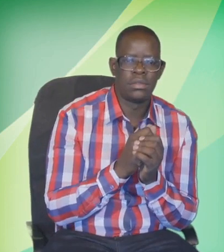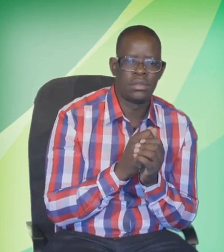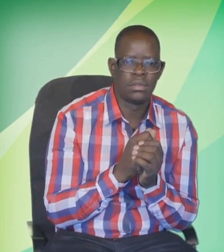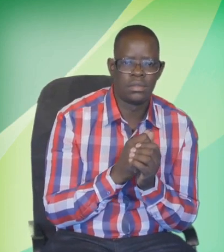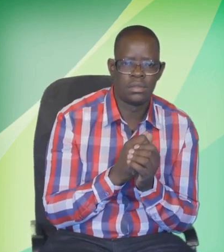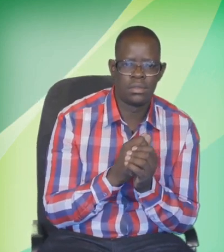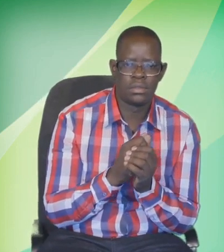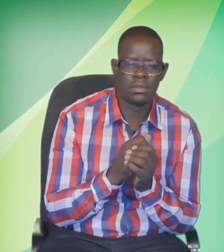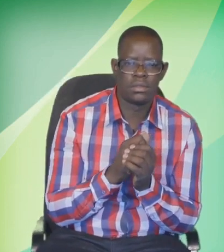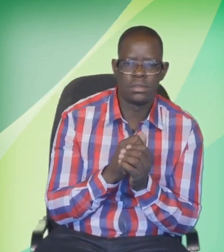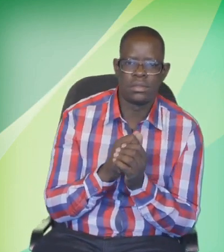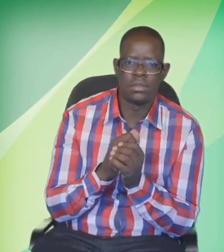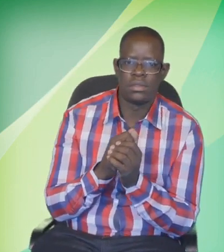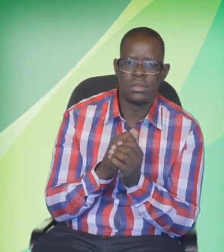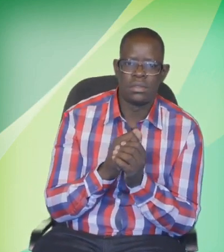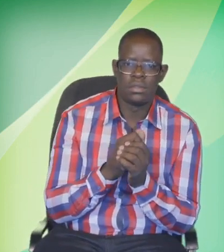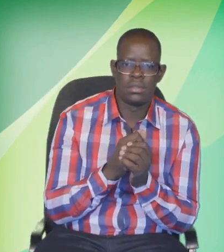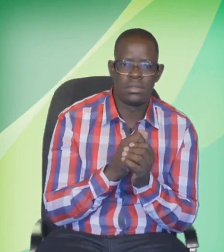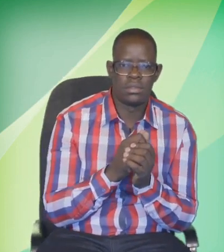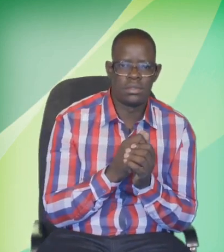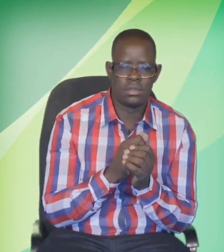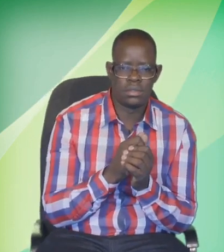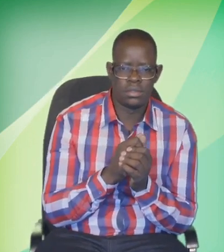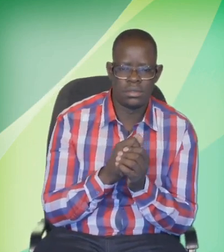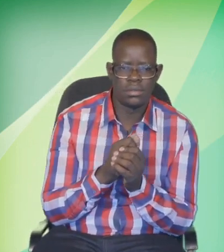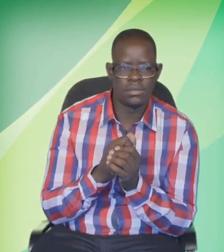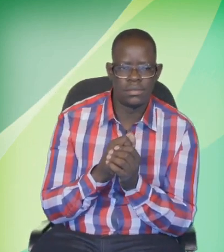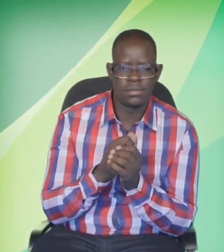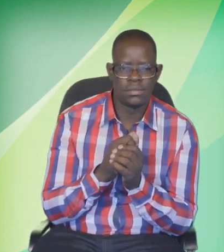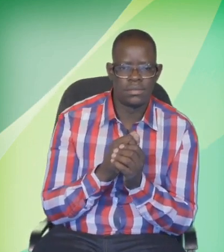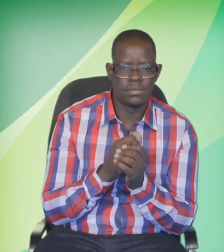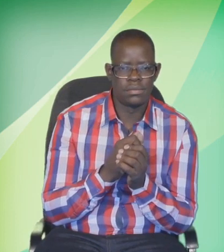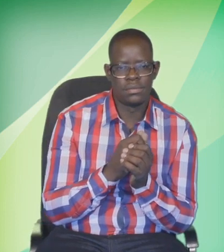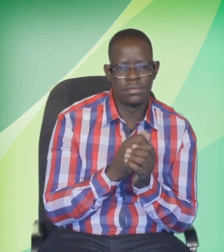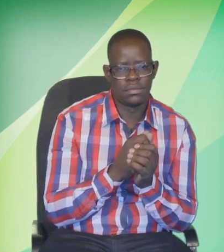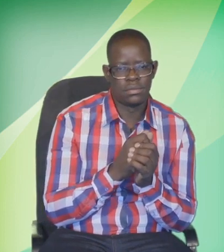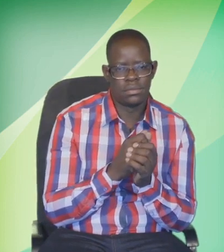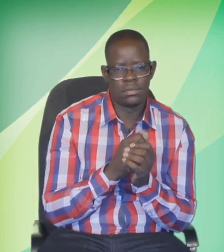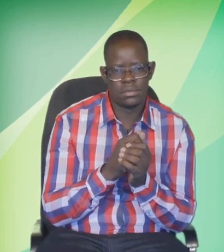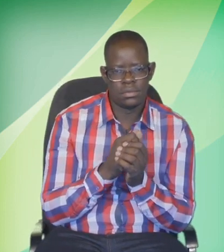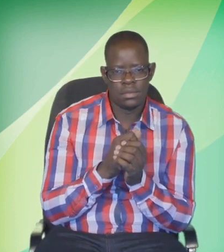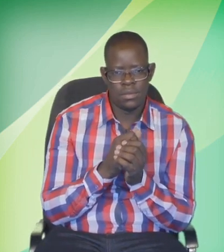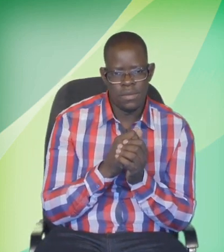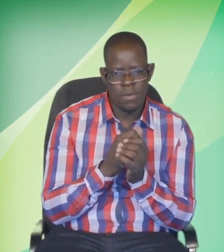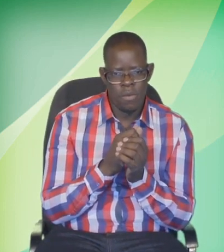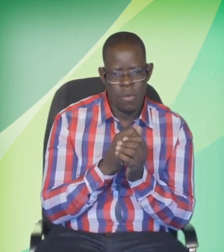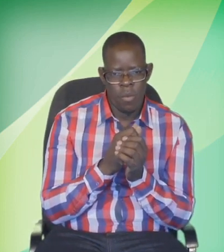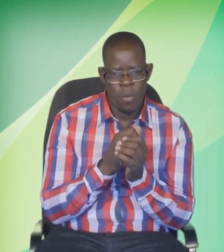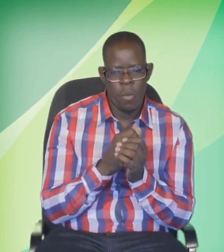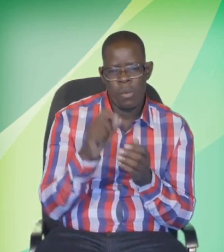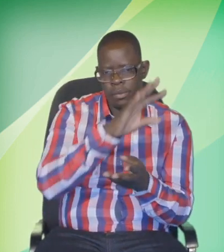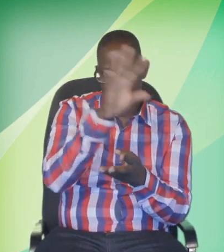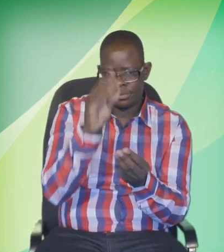P. Piotrus, 700. N. Timotheus, 1,300. O. Herbert, 600. In